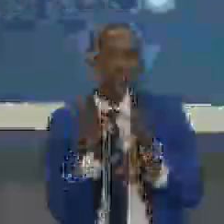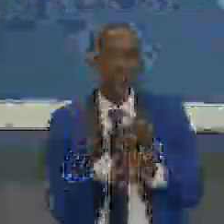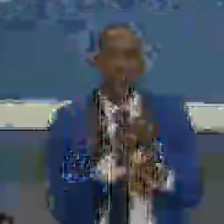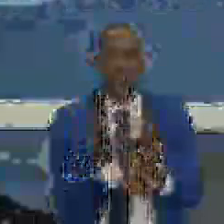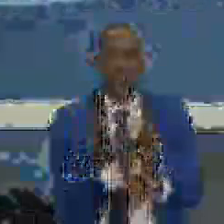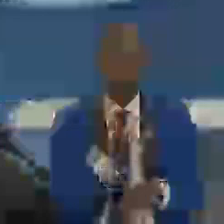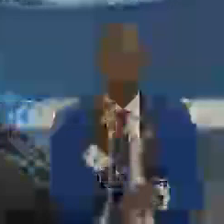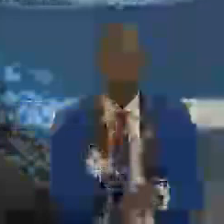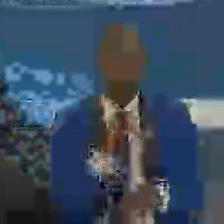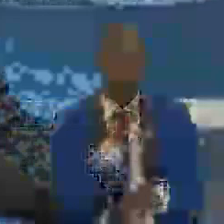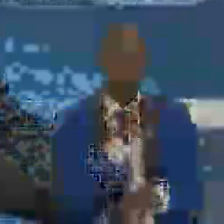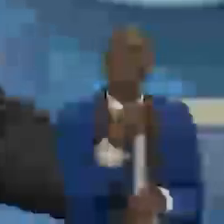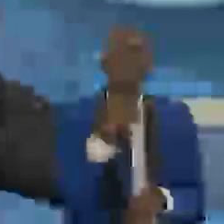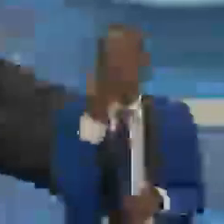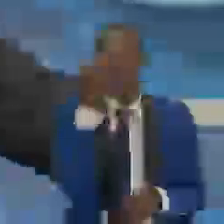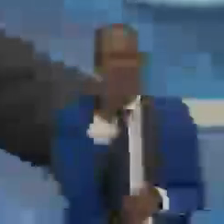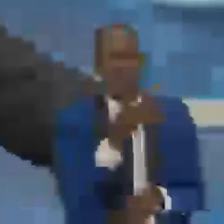That's Timothy talking there.